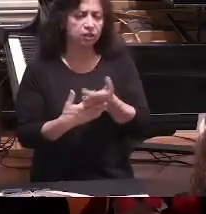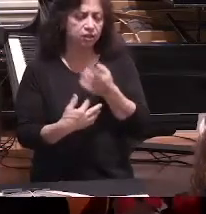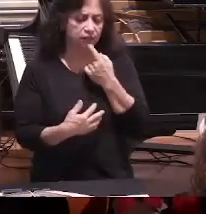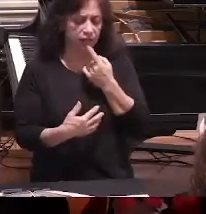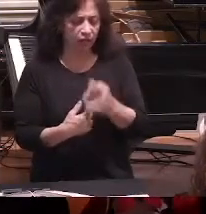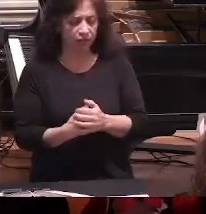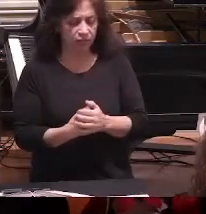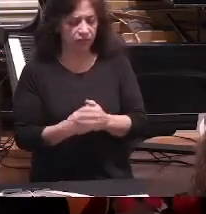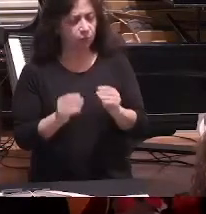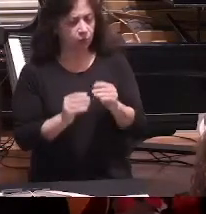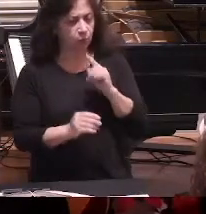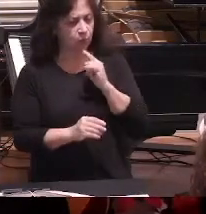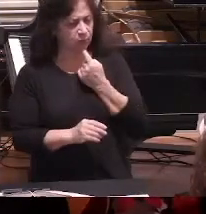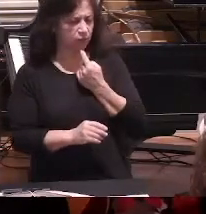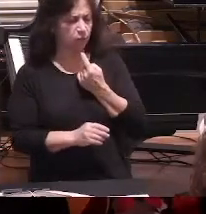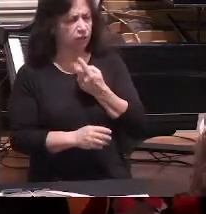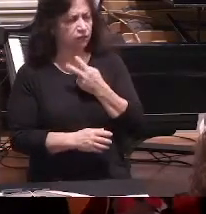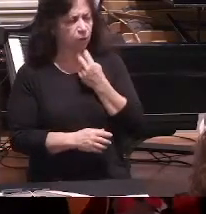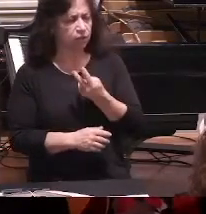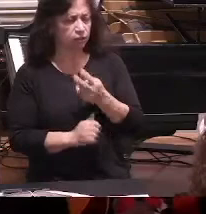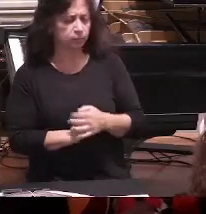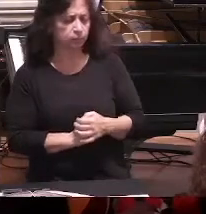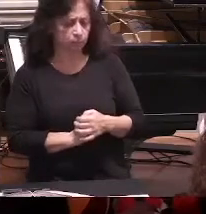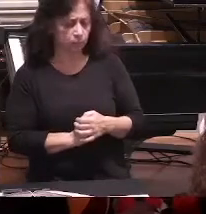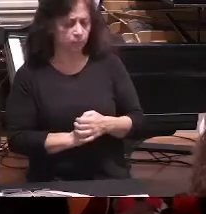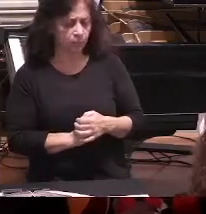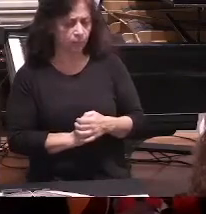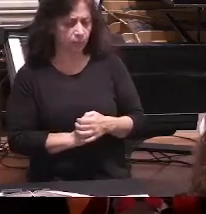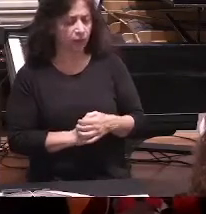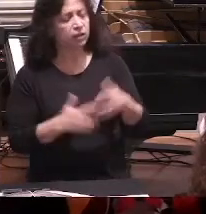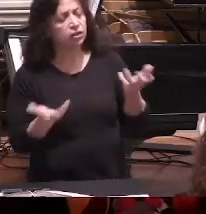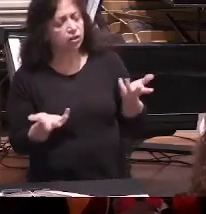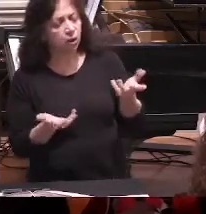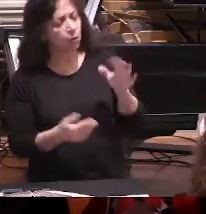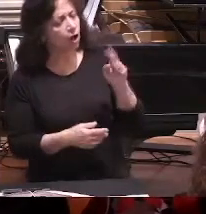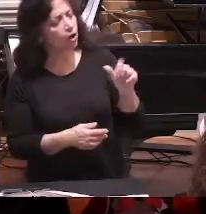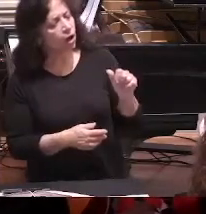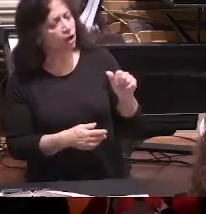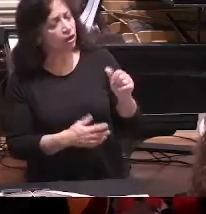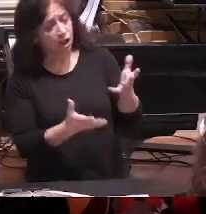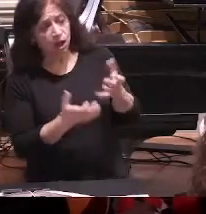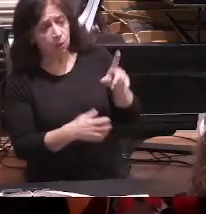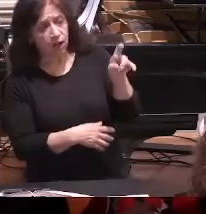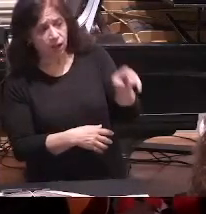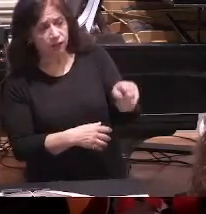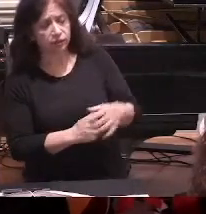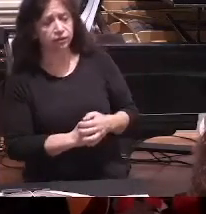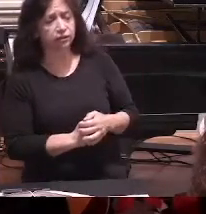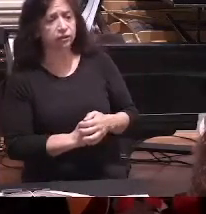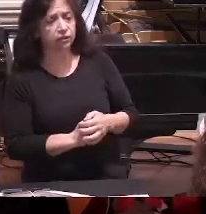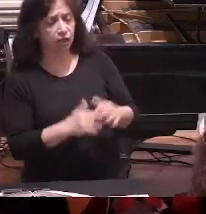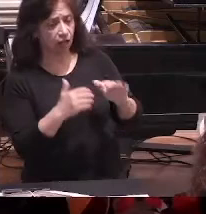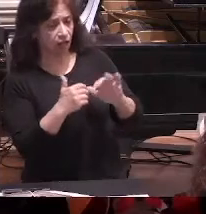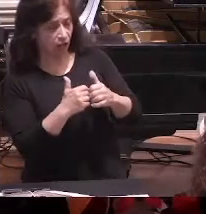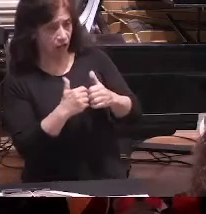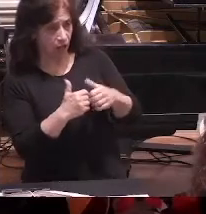said with a much more serious tone, "So, Erica, I want to ask, how have